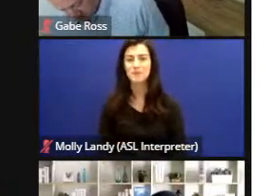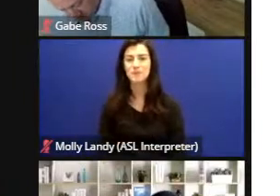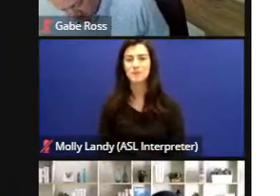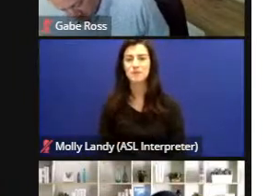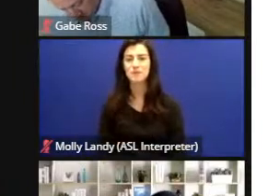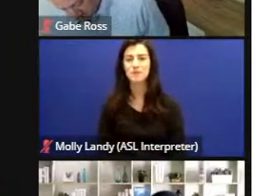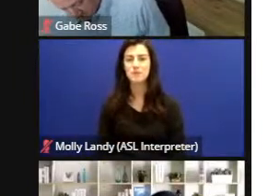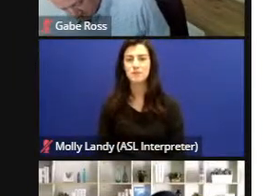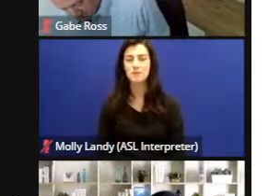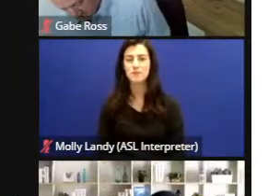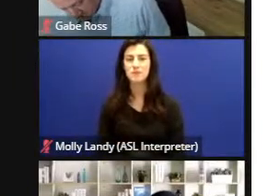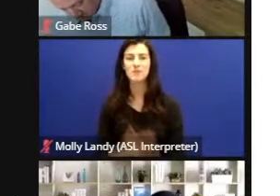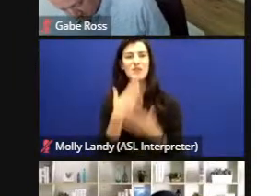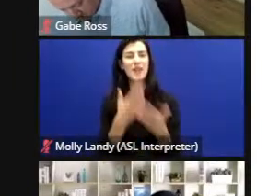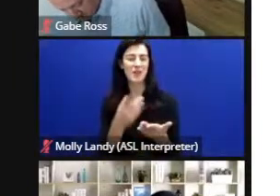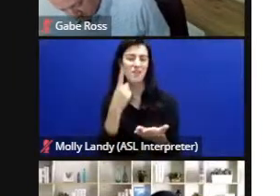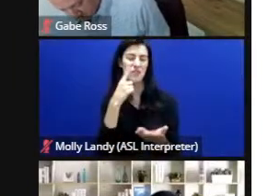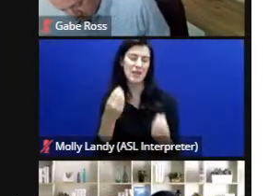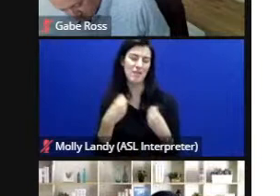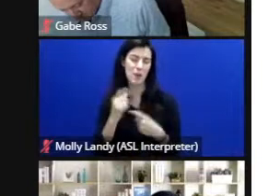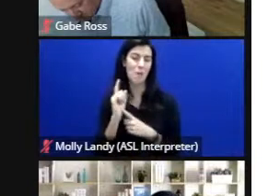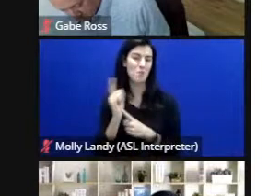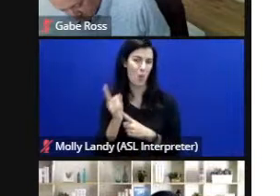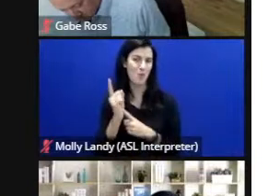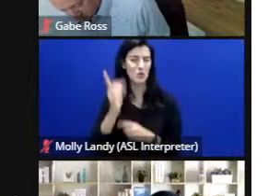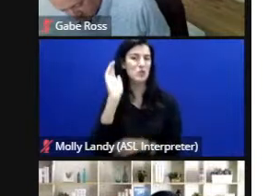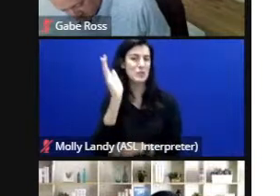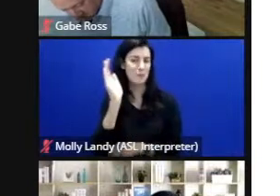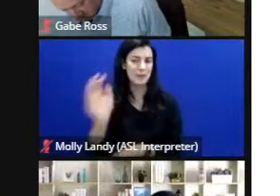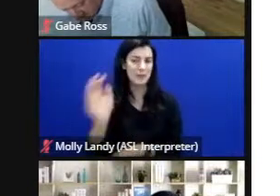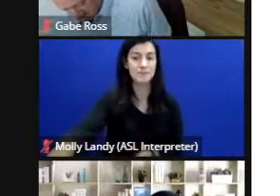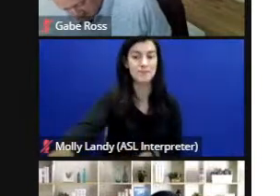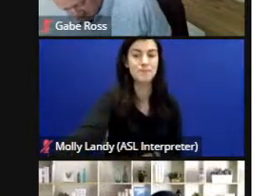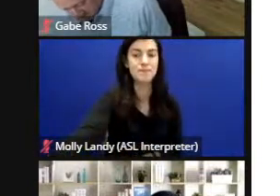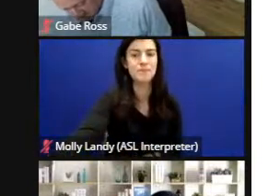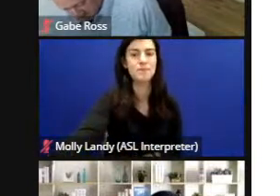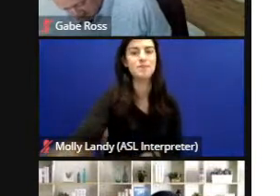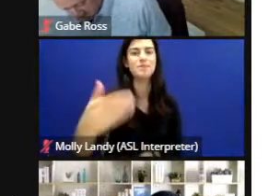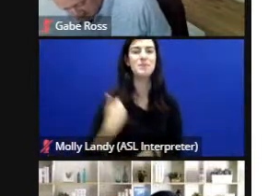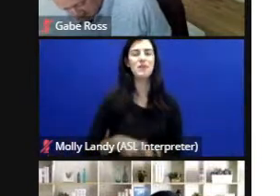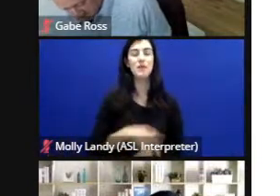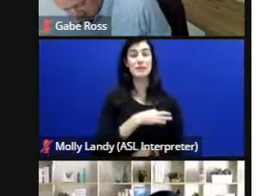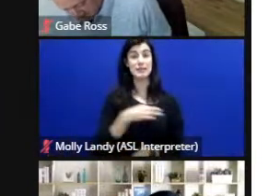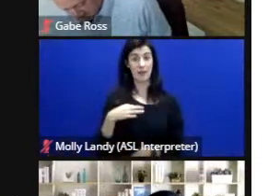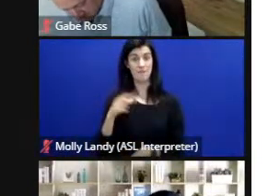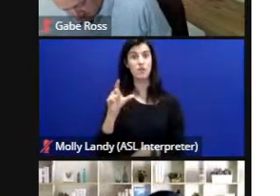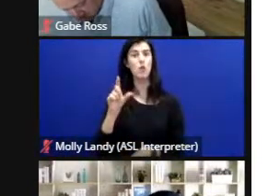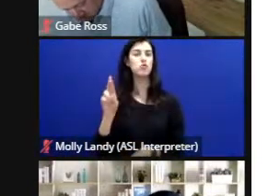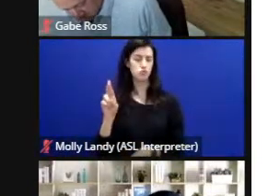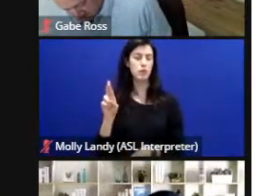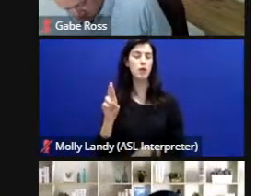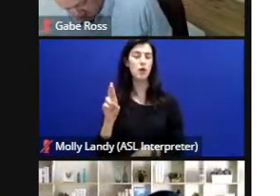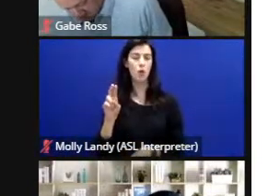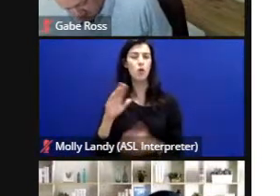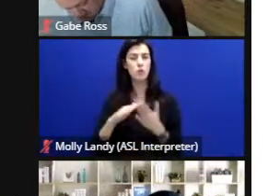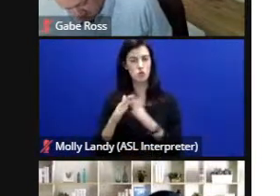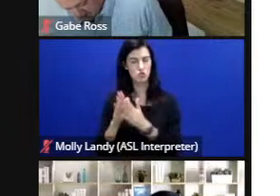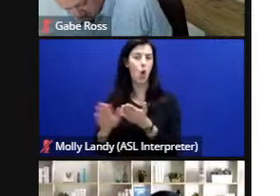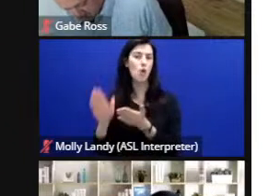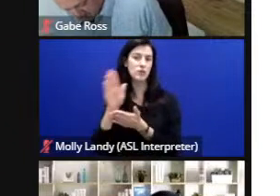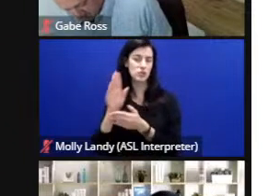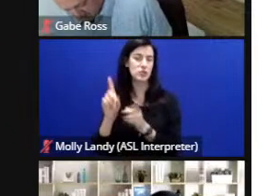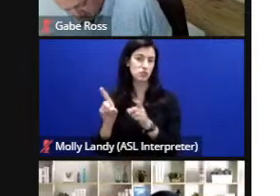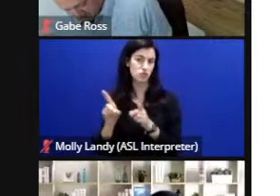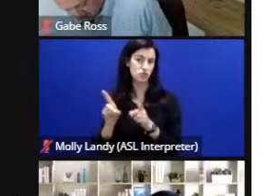for giving me a moment to speak. My name is David Lockwood. I'm a staff at Los Rios Community College District. I'm here to express